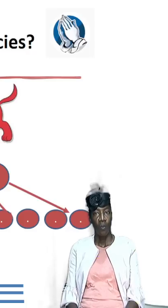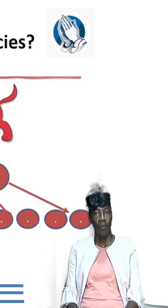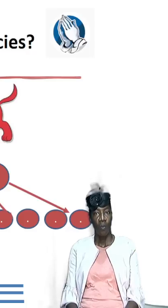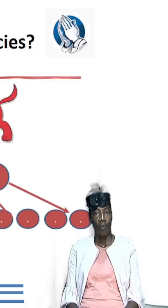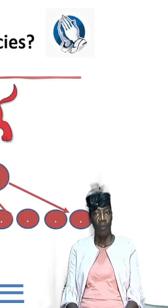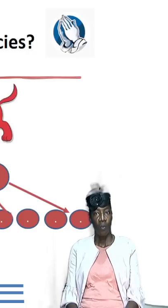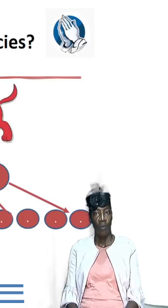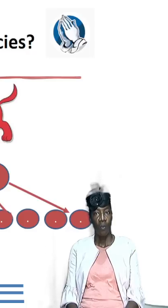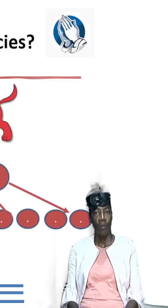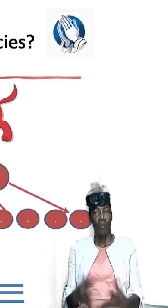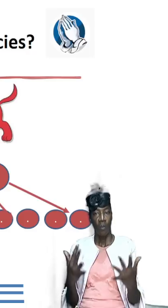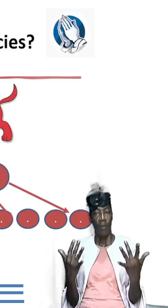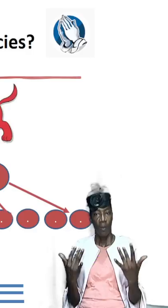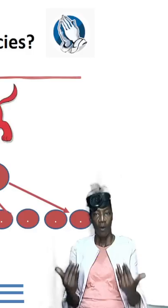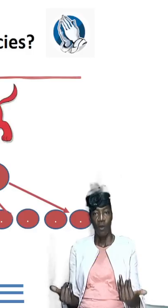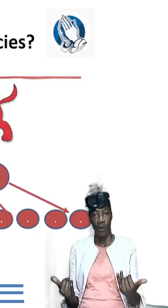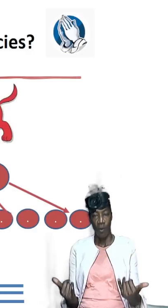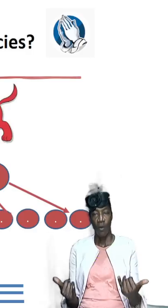take a little look at